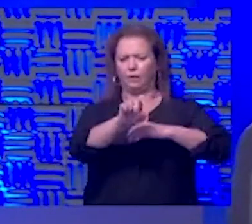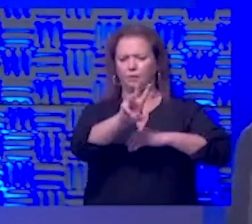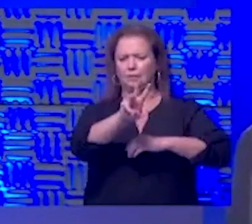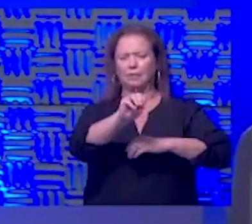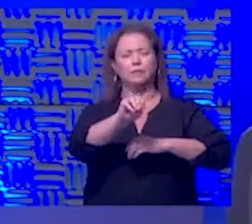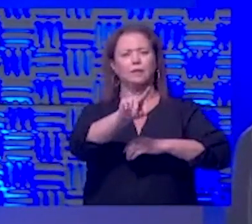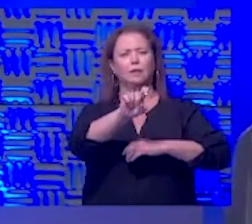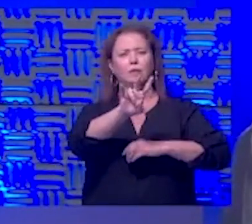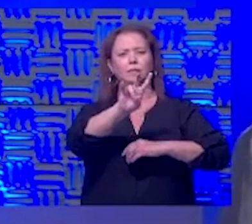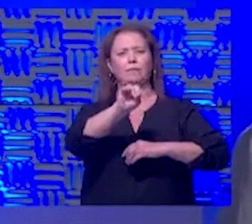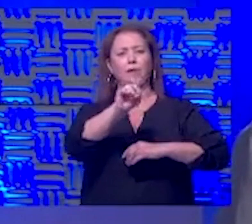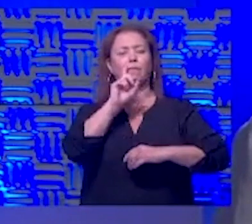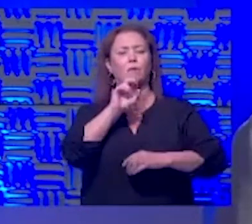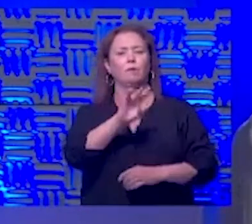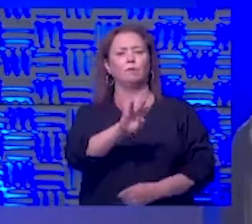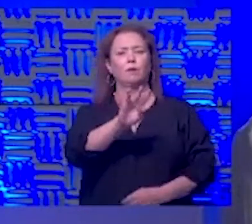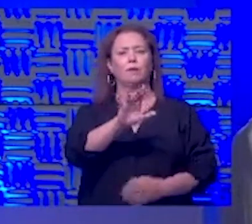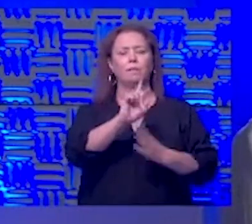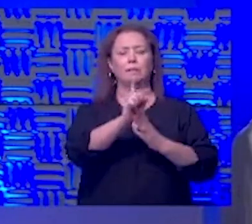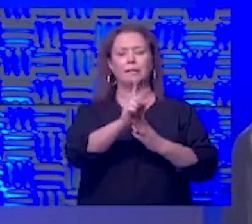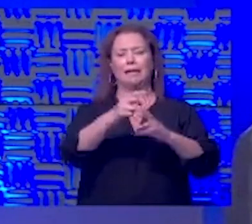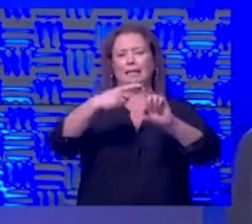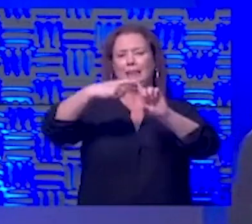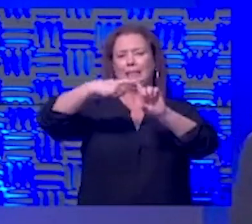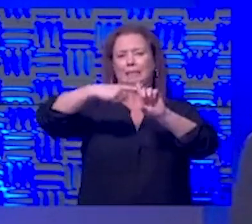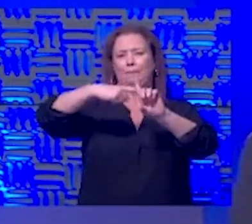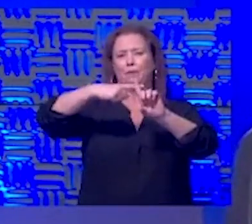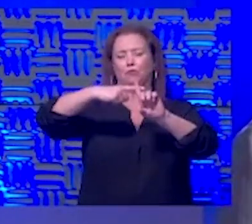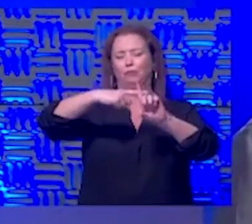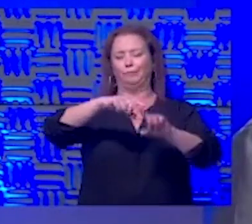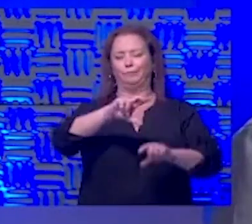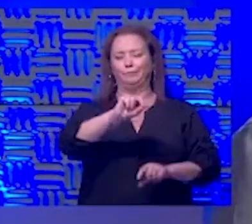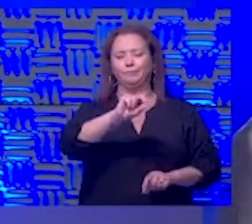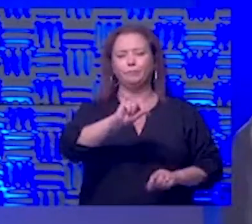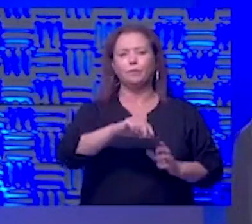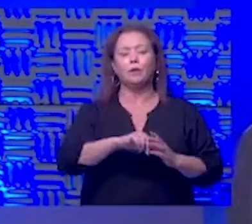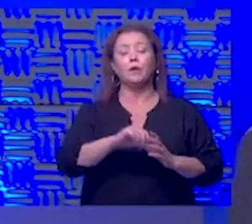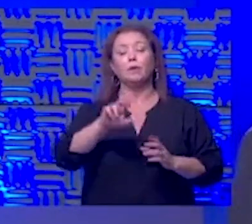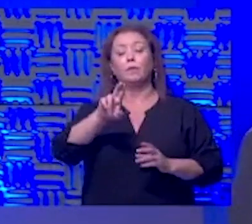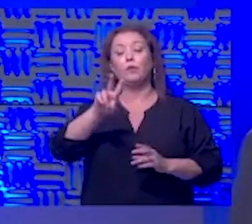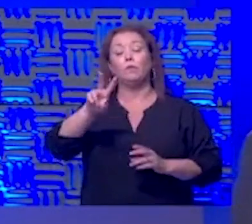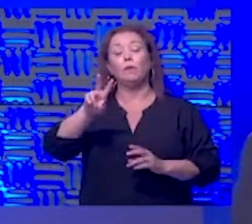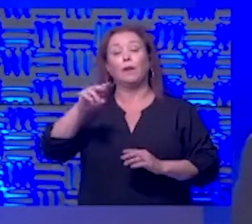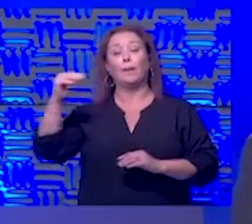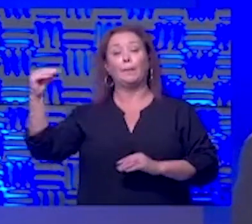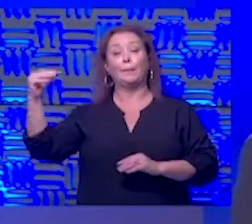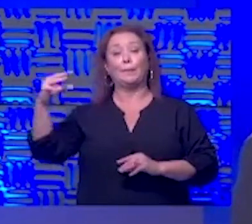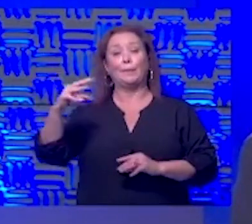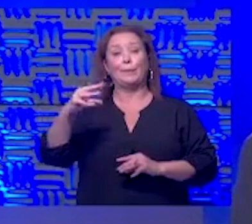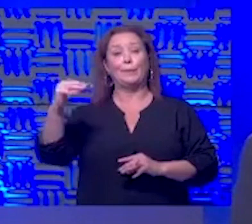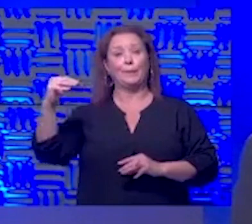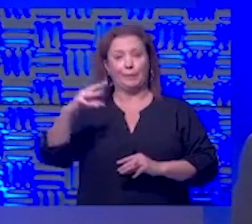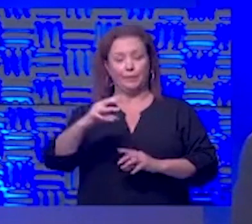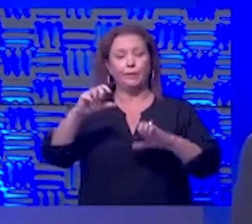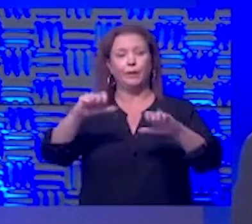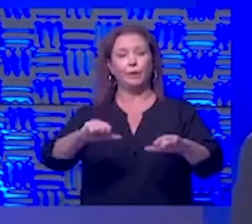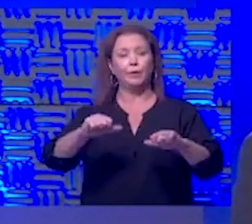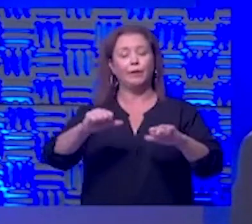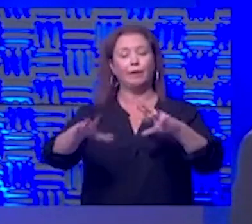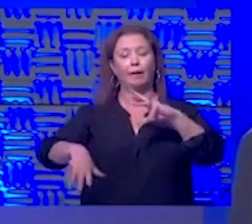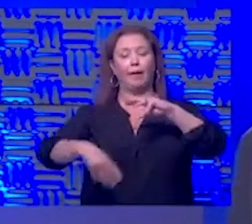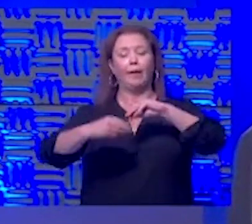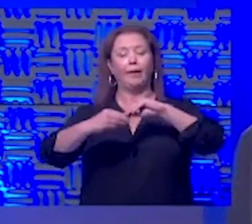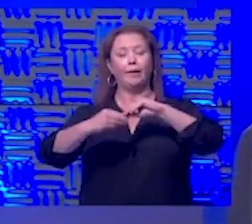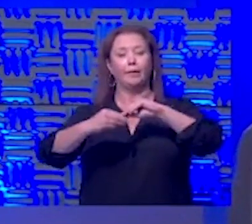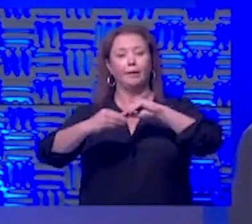170 degrees for 45 minutes. So I would say the temperature itself, no. But the UV rays certainly could add to that effect